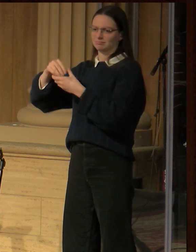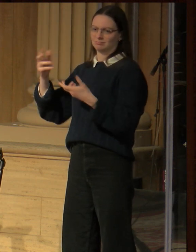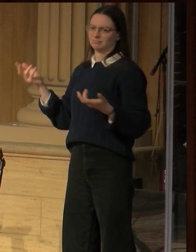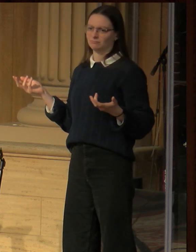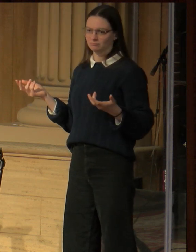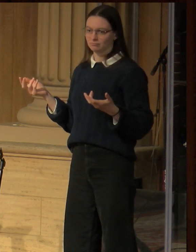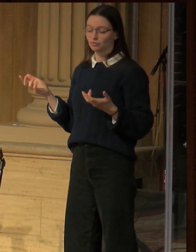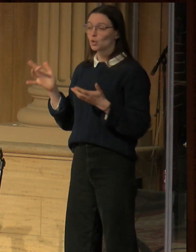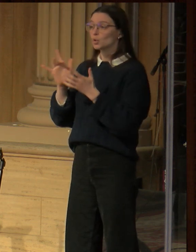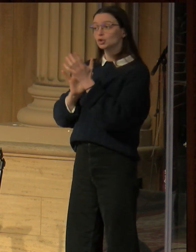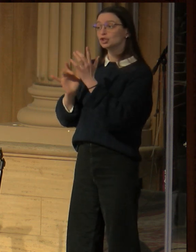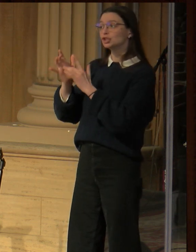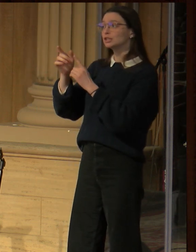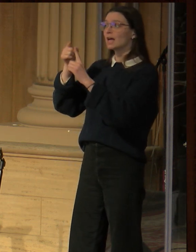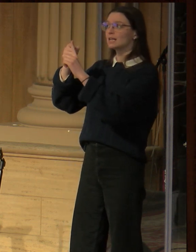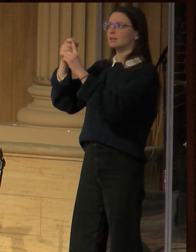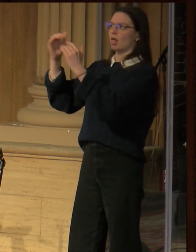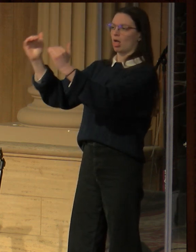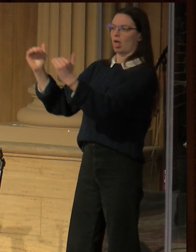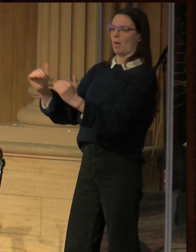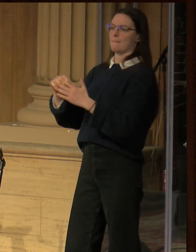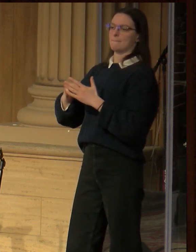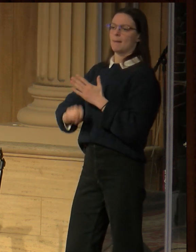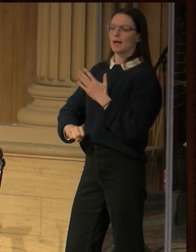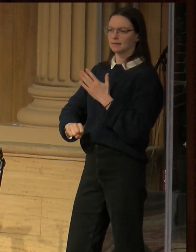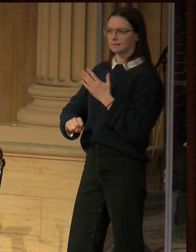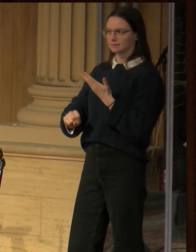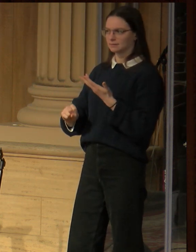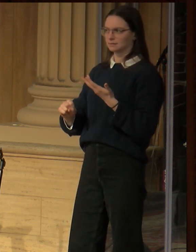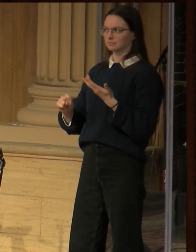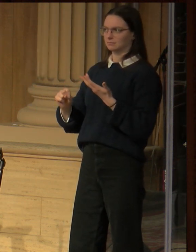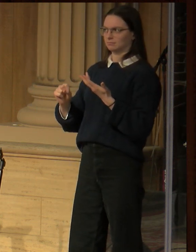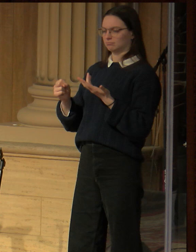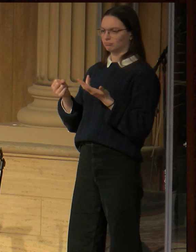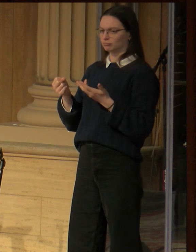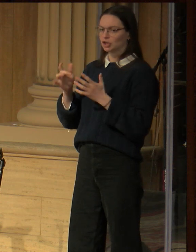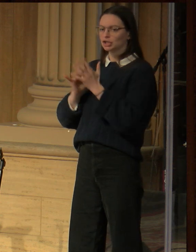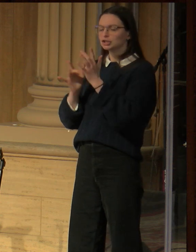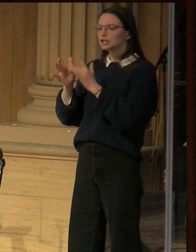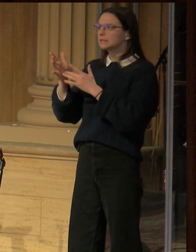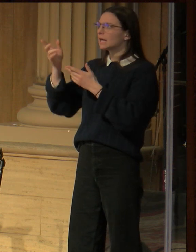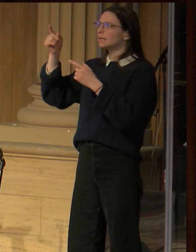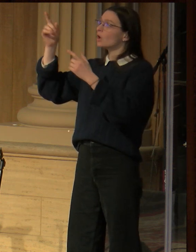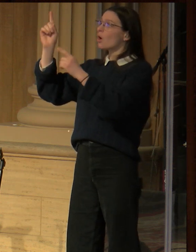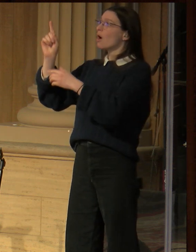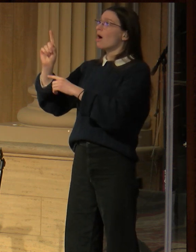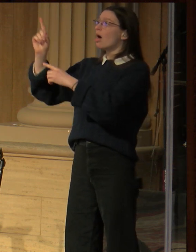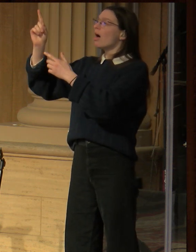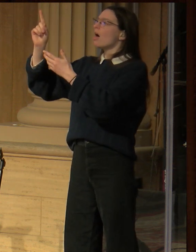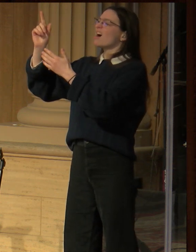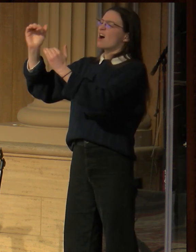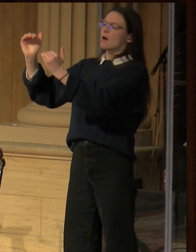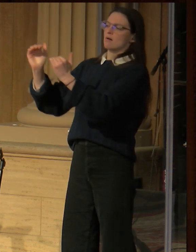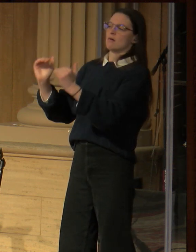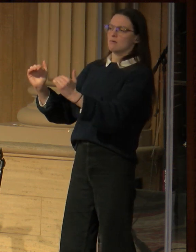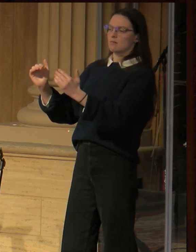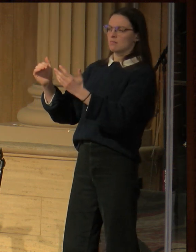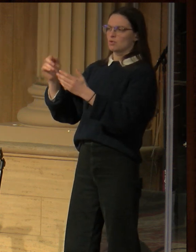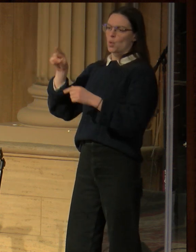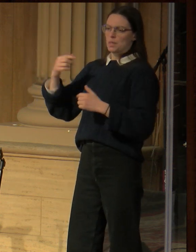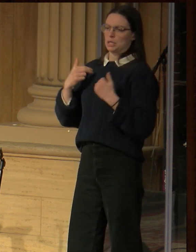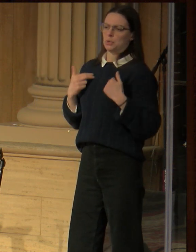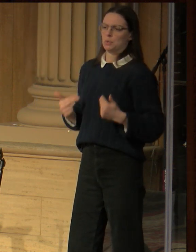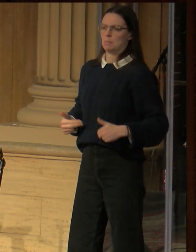Jesus minus the necessity that we worship him. Jesus minus the call for us to know him personally.